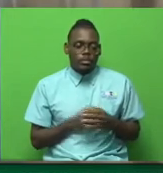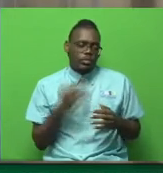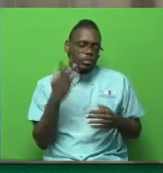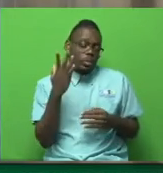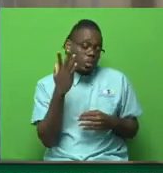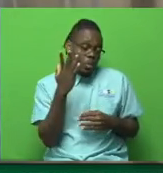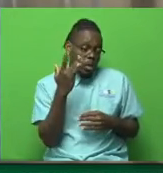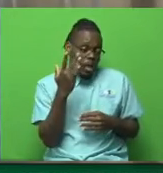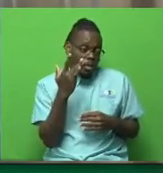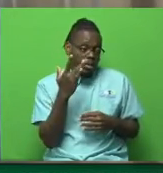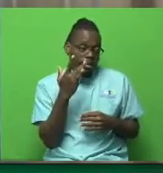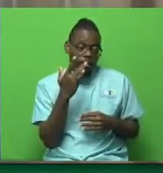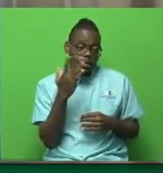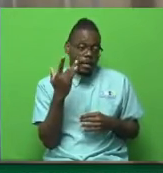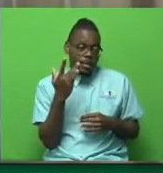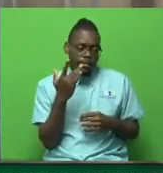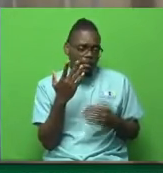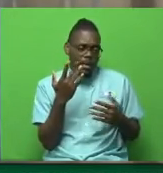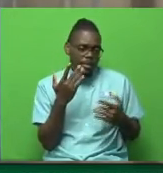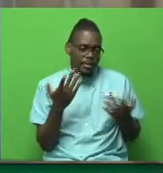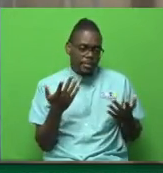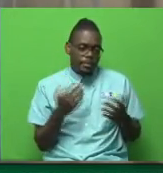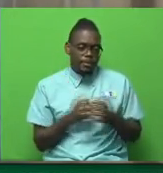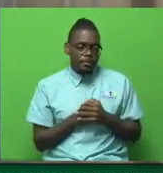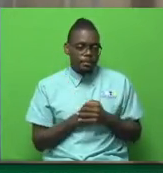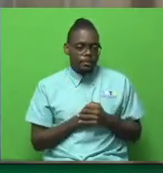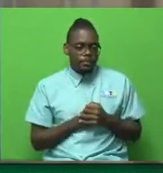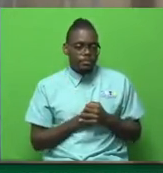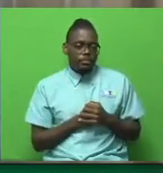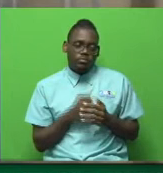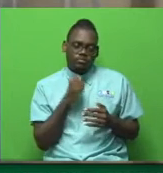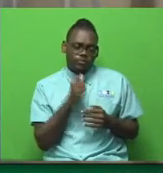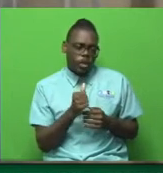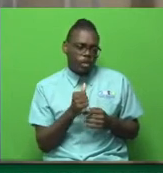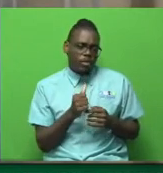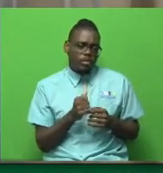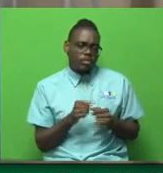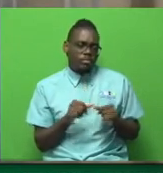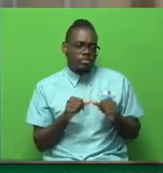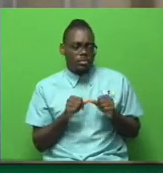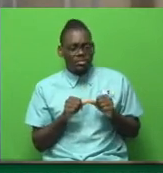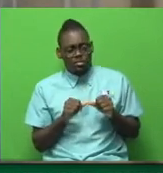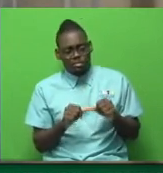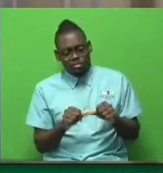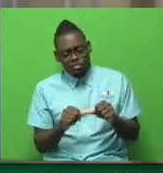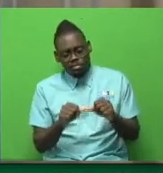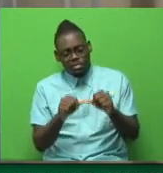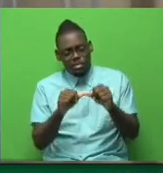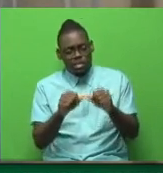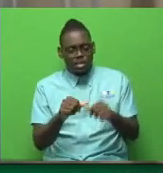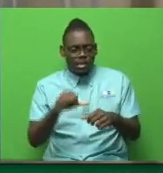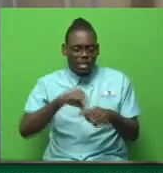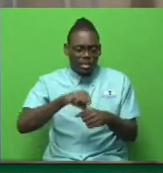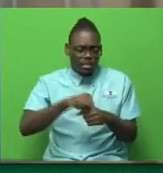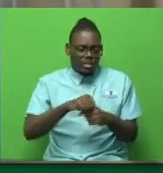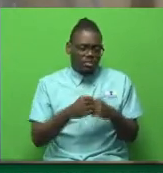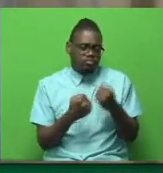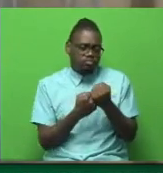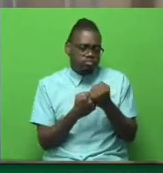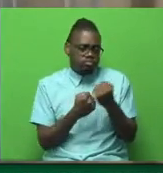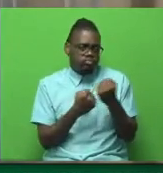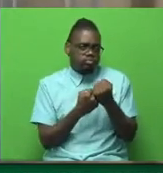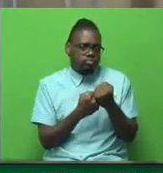why is it that they could not subsidize the fuel and provide allow me and provide